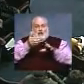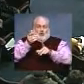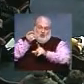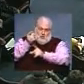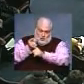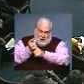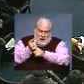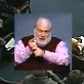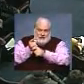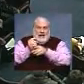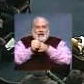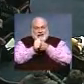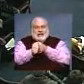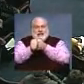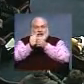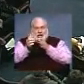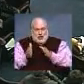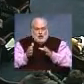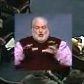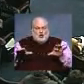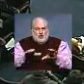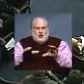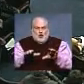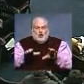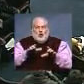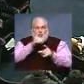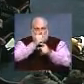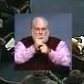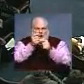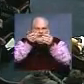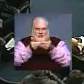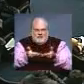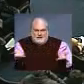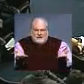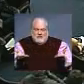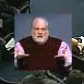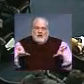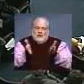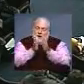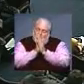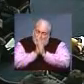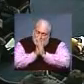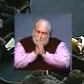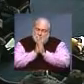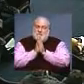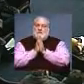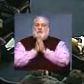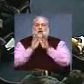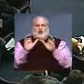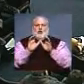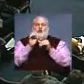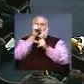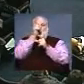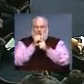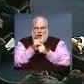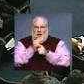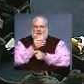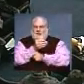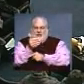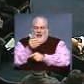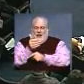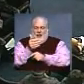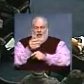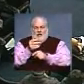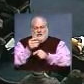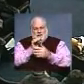Leaders do right things. And all that we had asked was to take the time to do the right thing, to look at